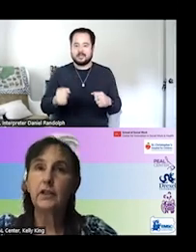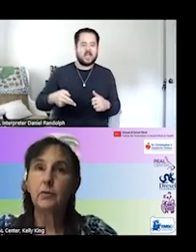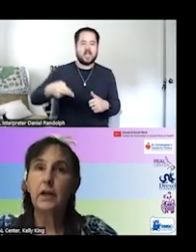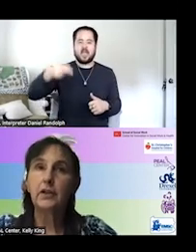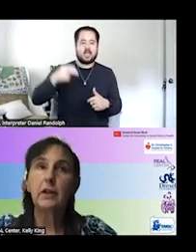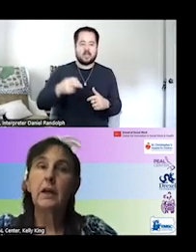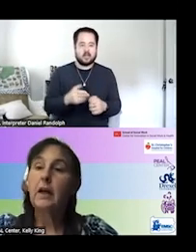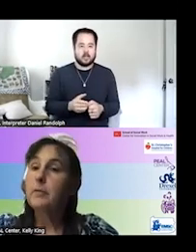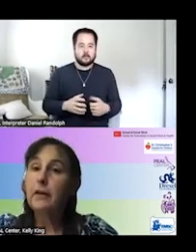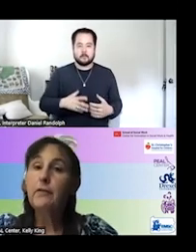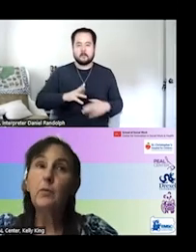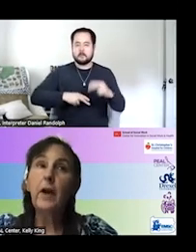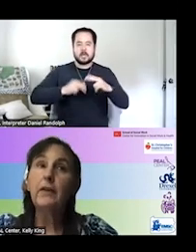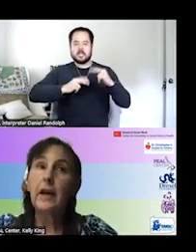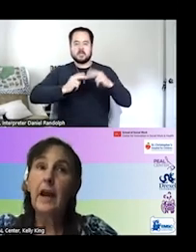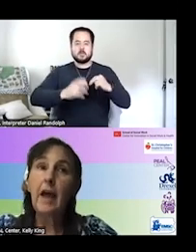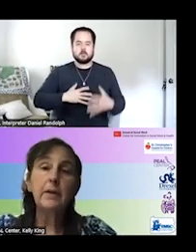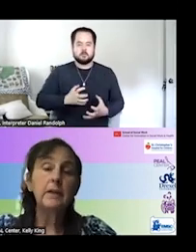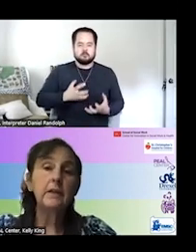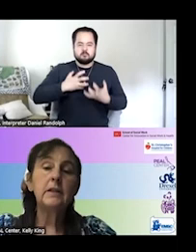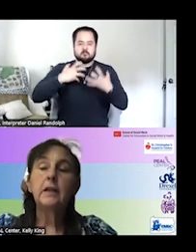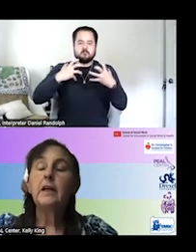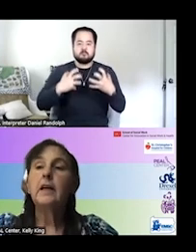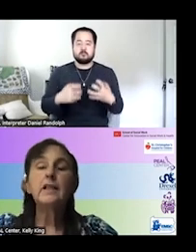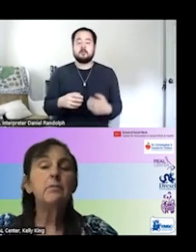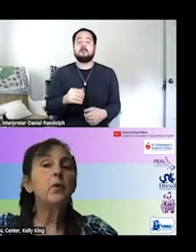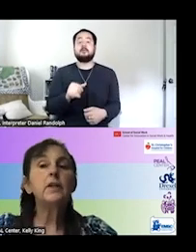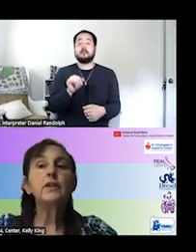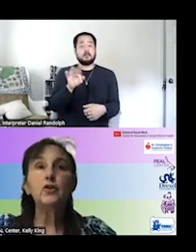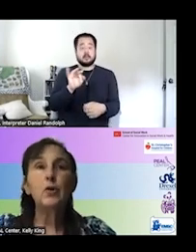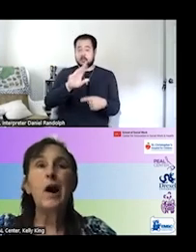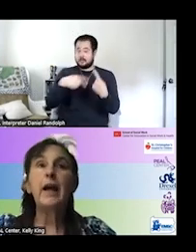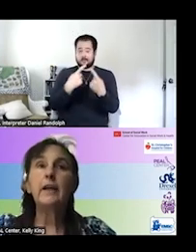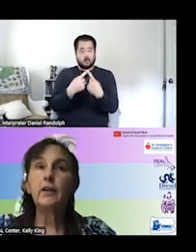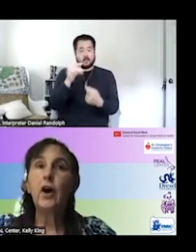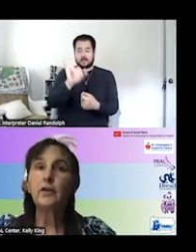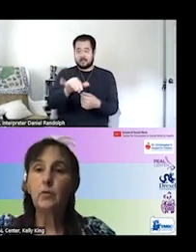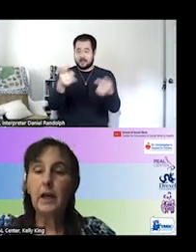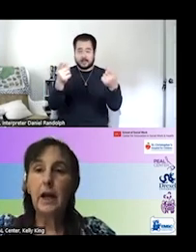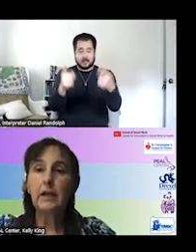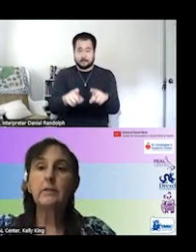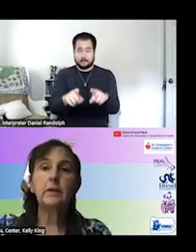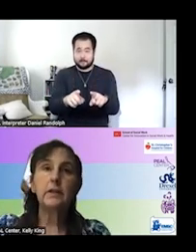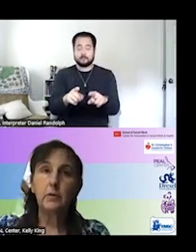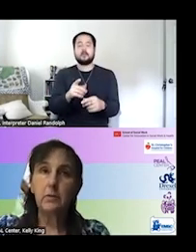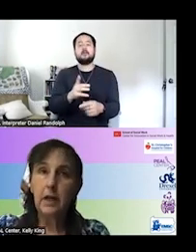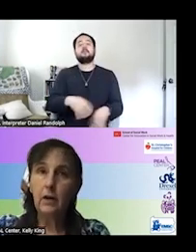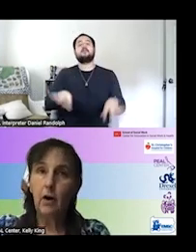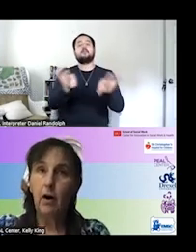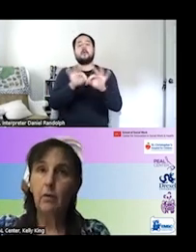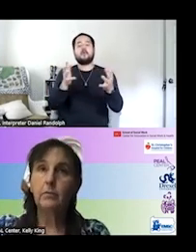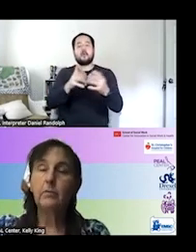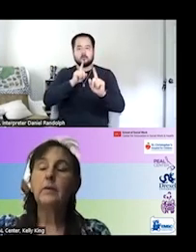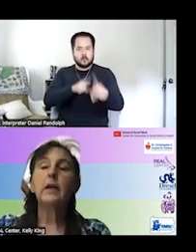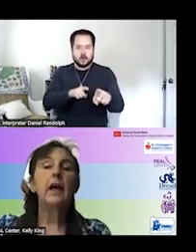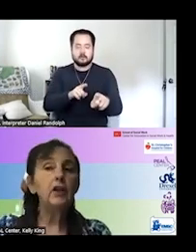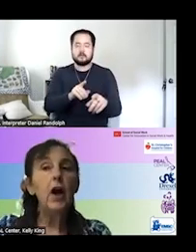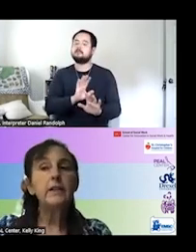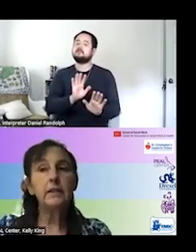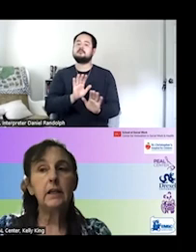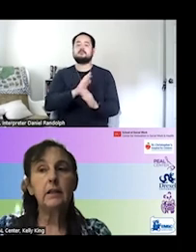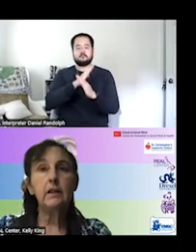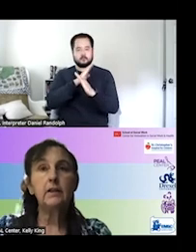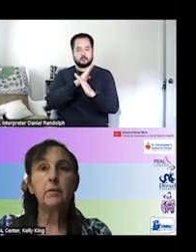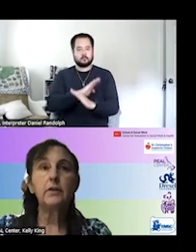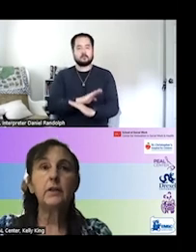emergency situation. If and when that happens, it's important to try not to react, but to remain calm and